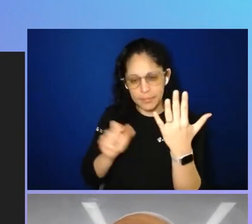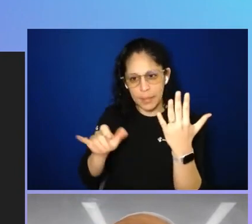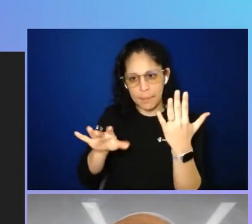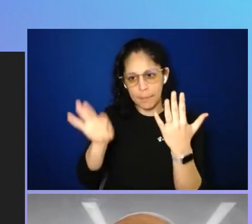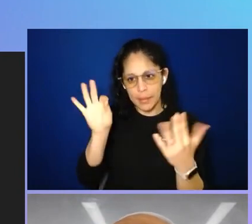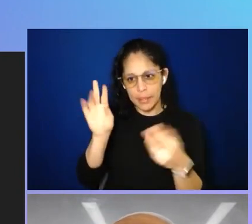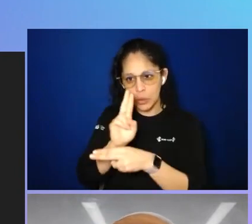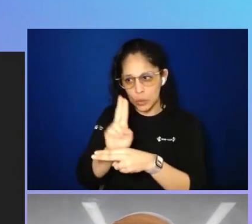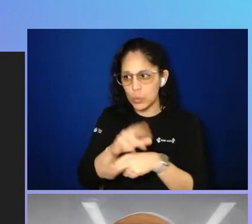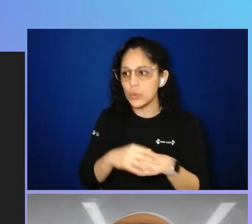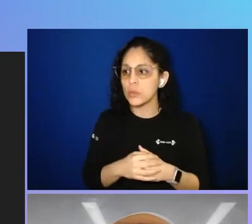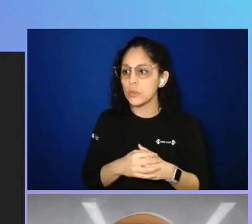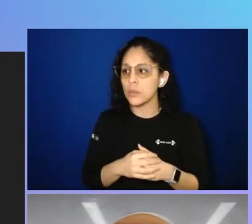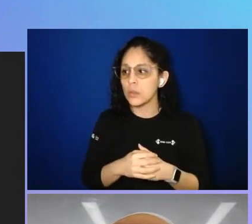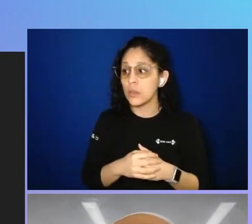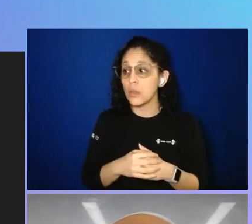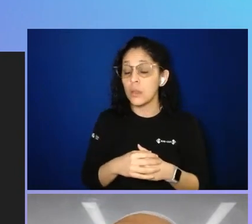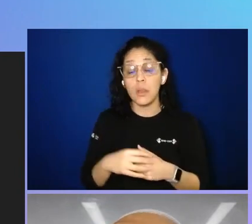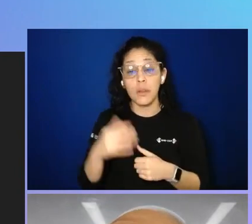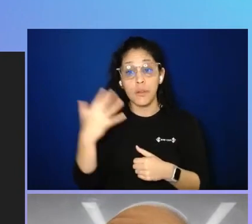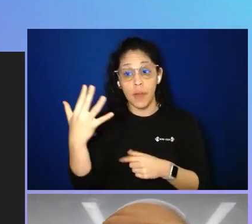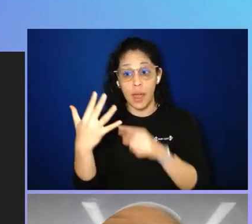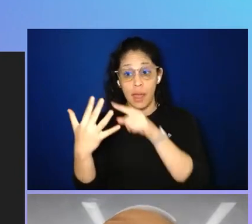are accessibility text sizes that